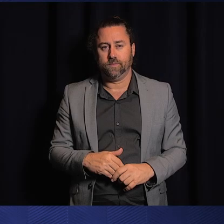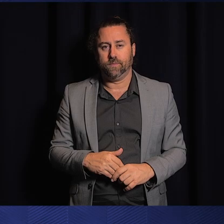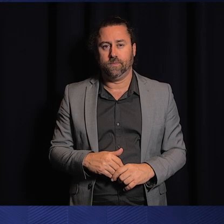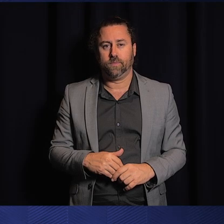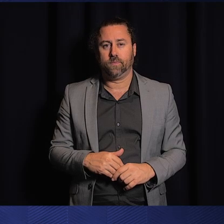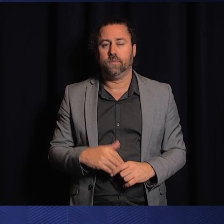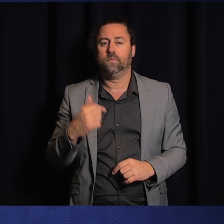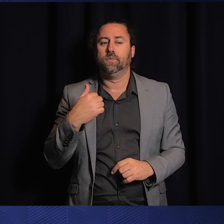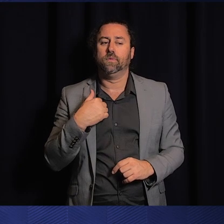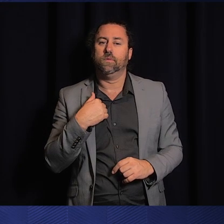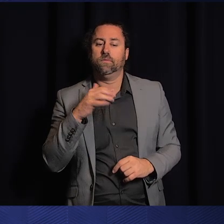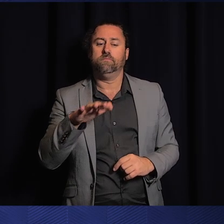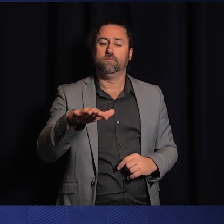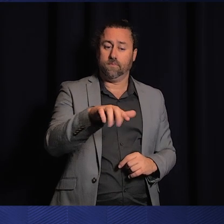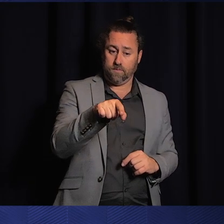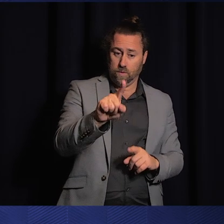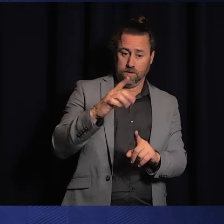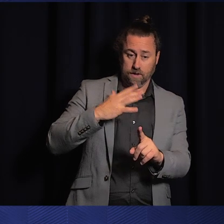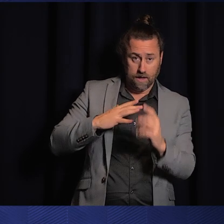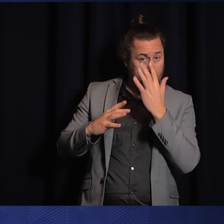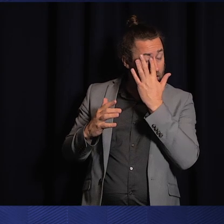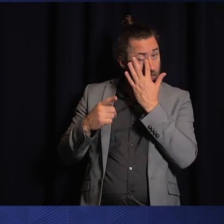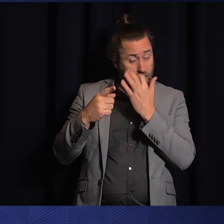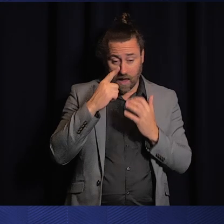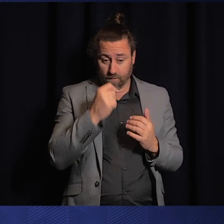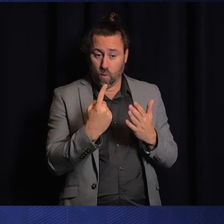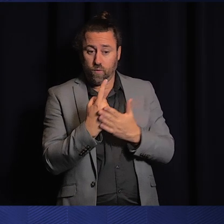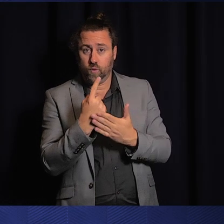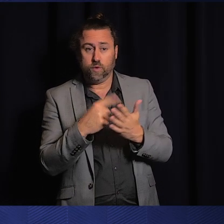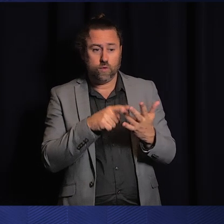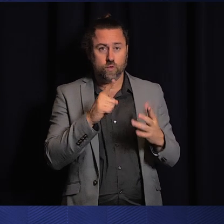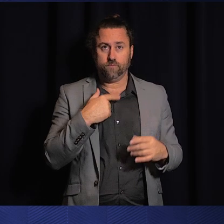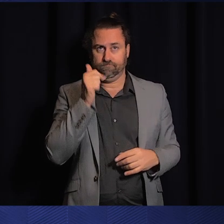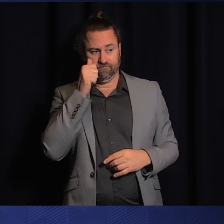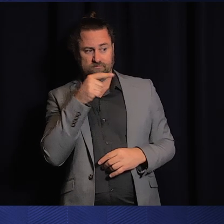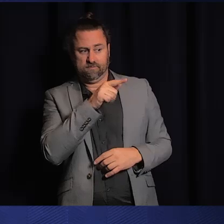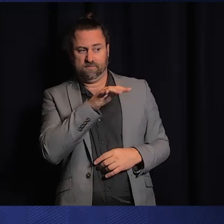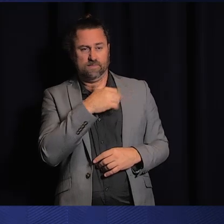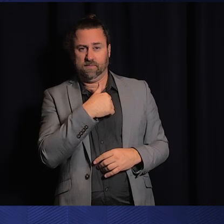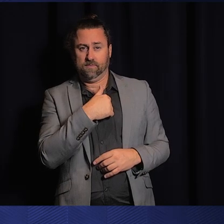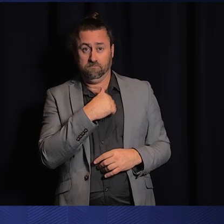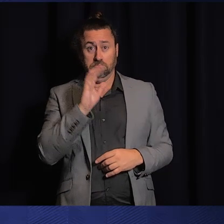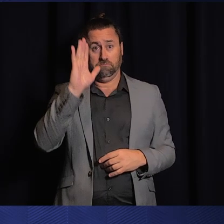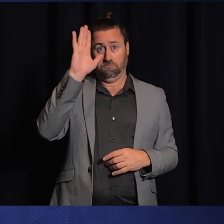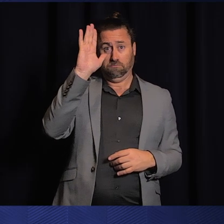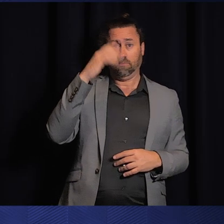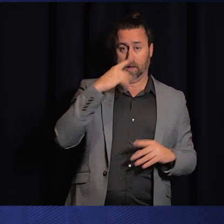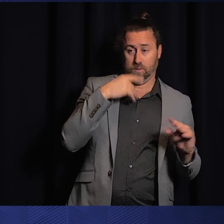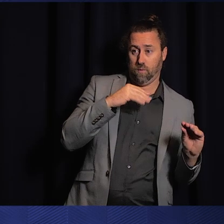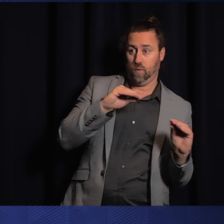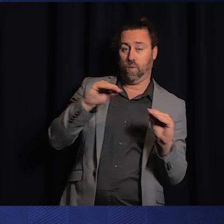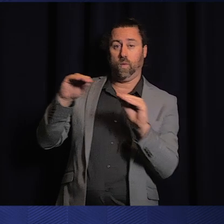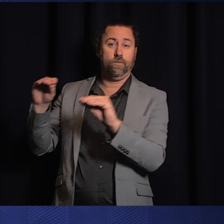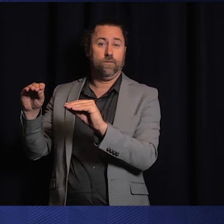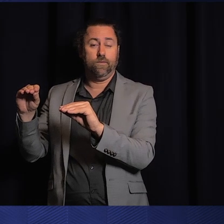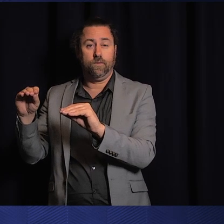program, it creates space for voluntary migration to be used as one of the adaptation tool for climate change and